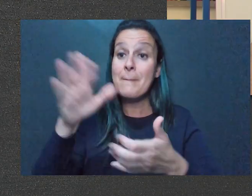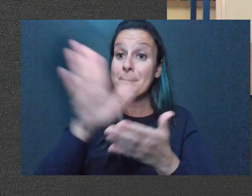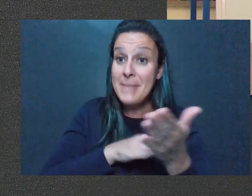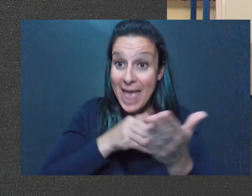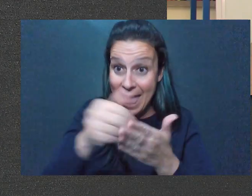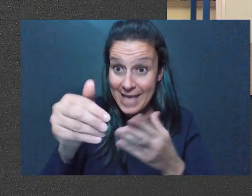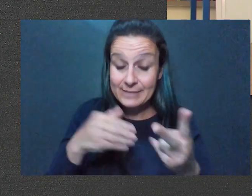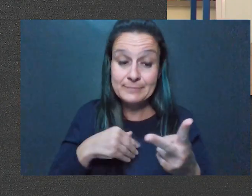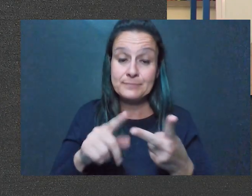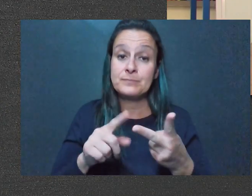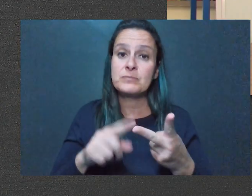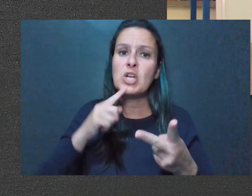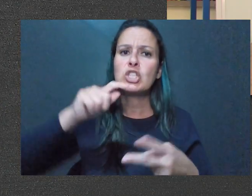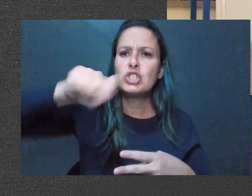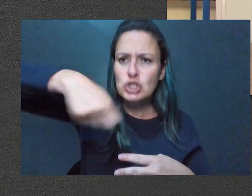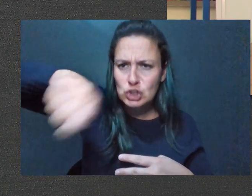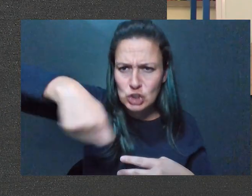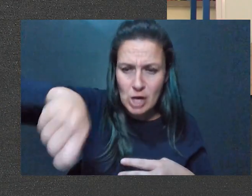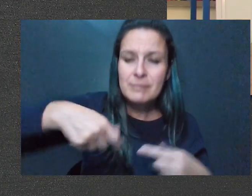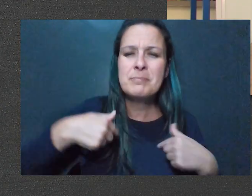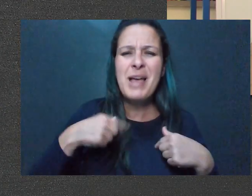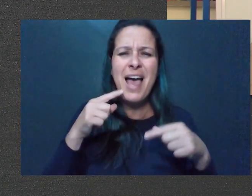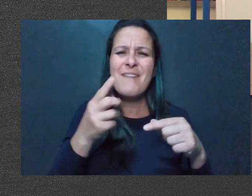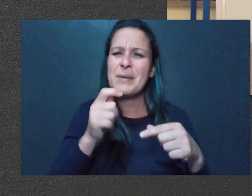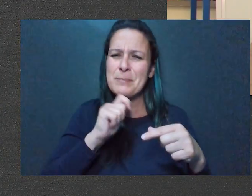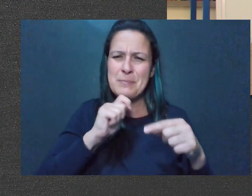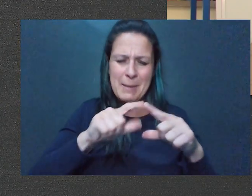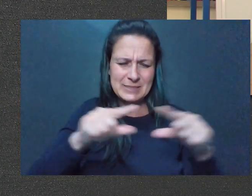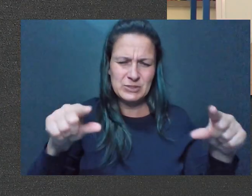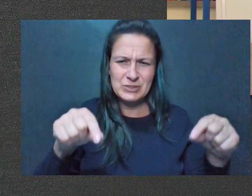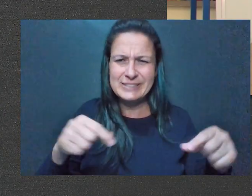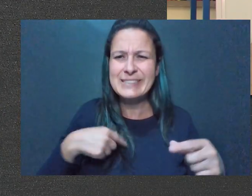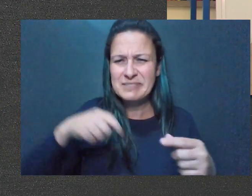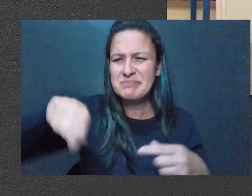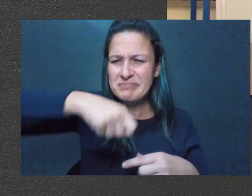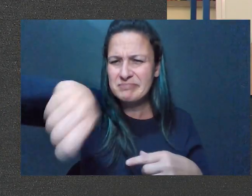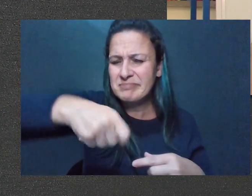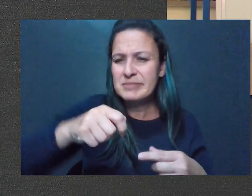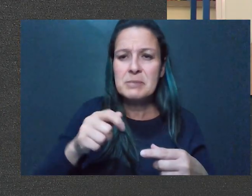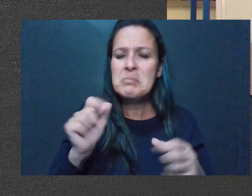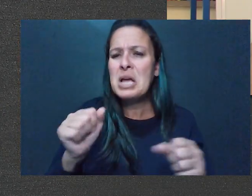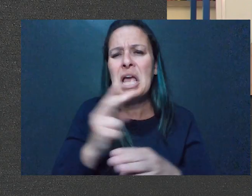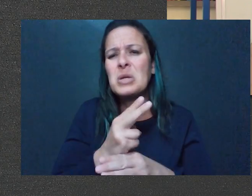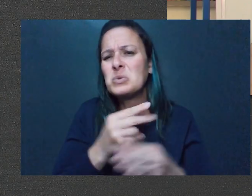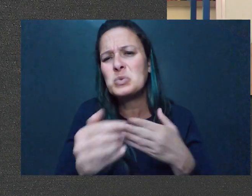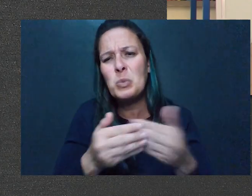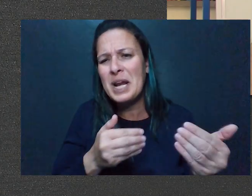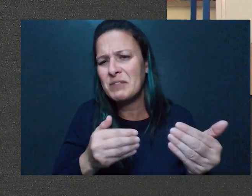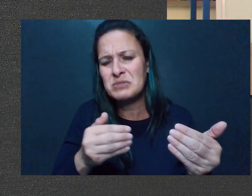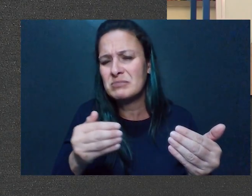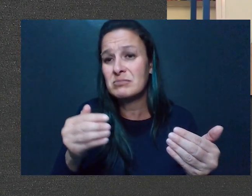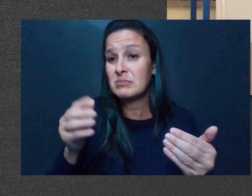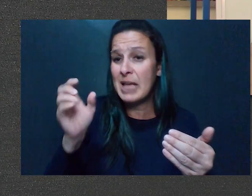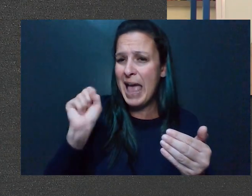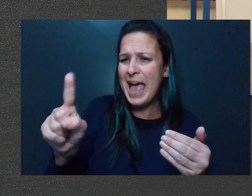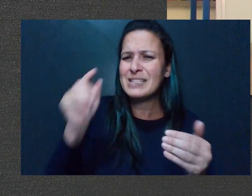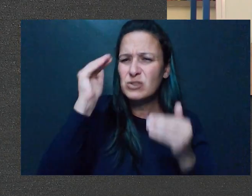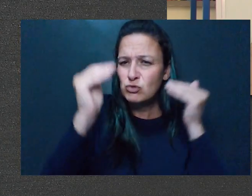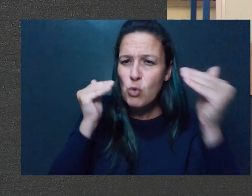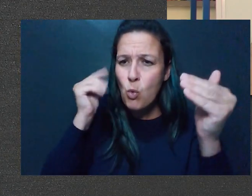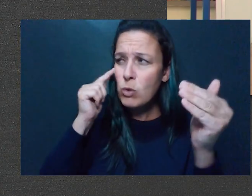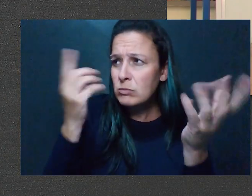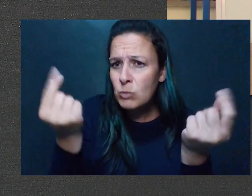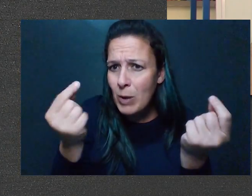and something to stir them with. I have some craft sticks, but you can even use whatever a grown-up will let you use at home